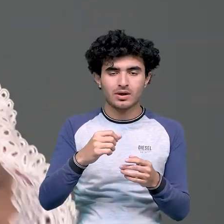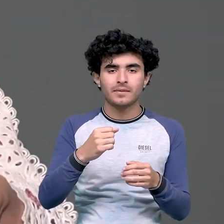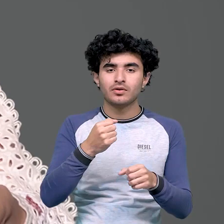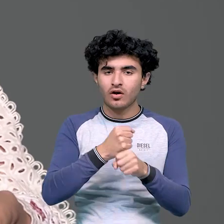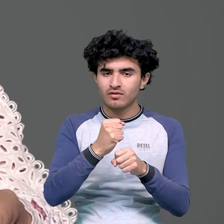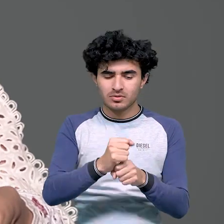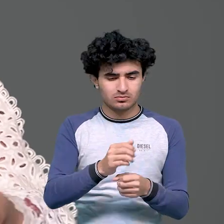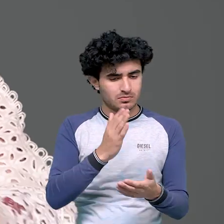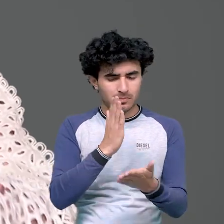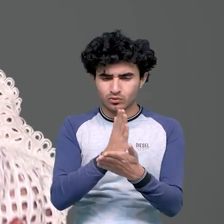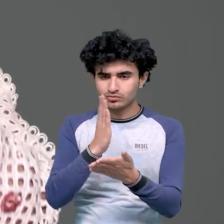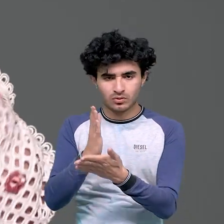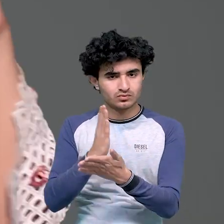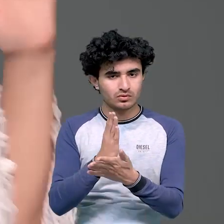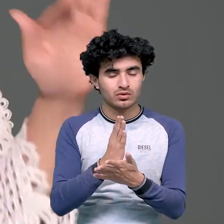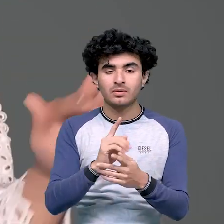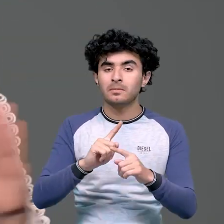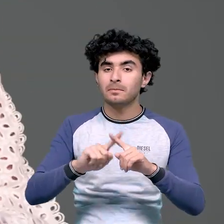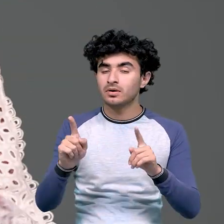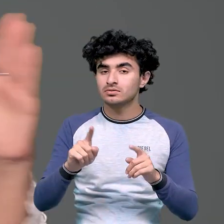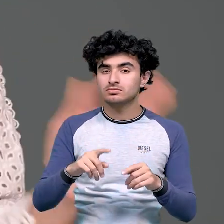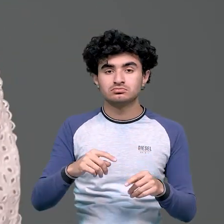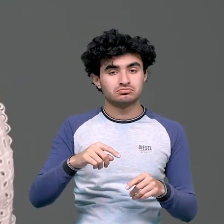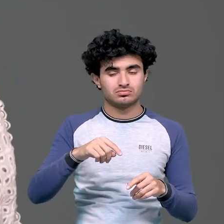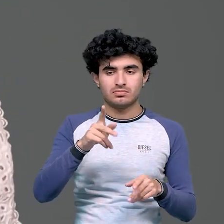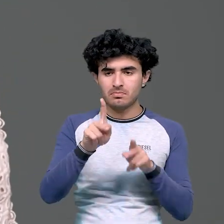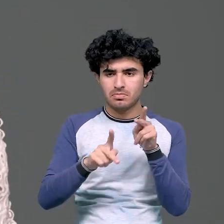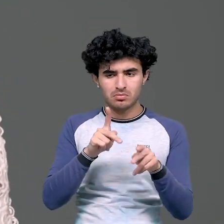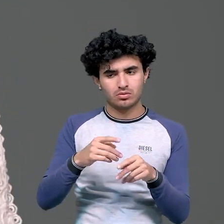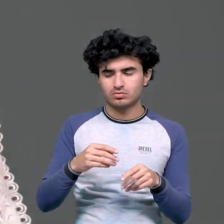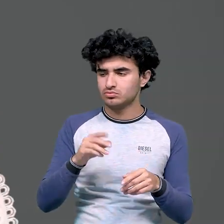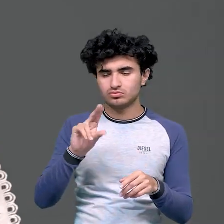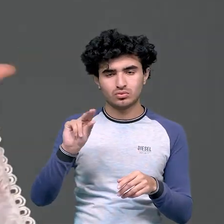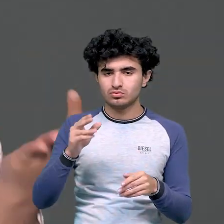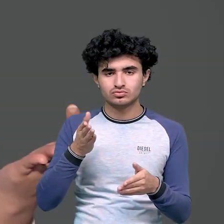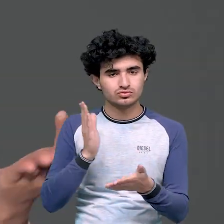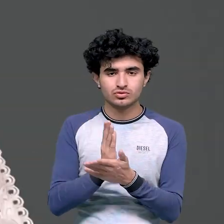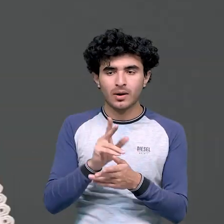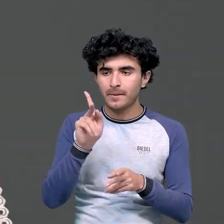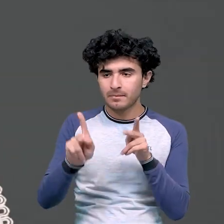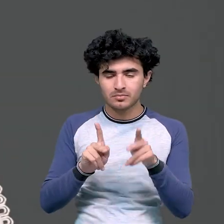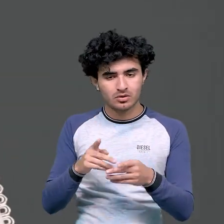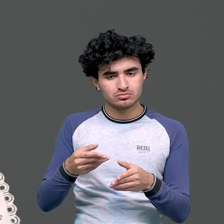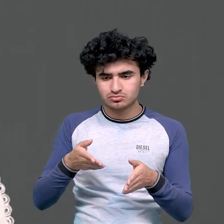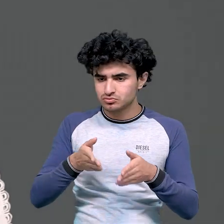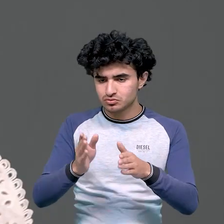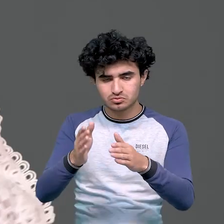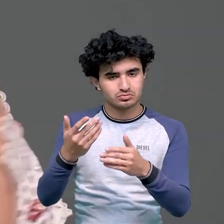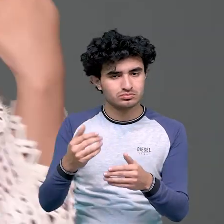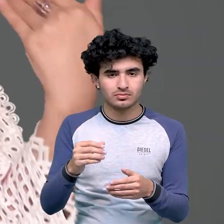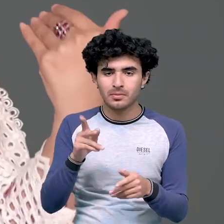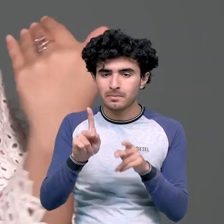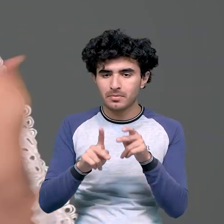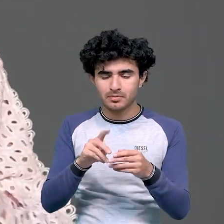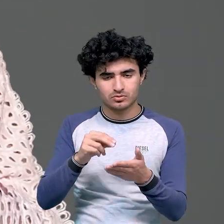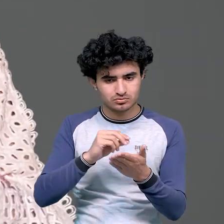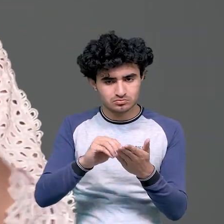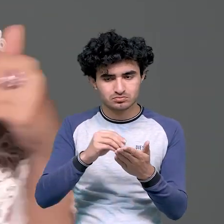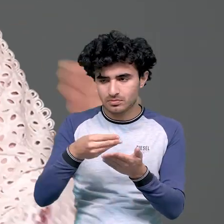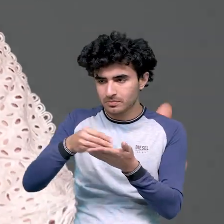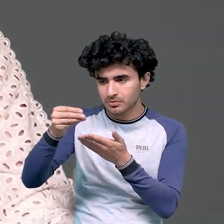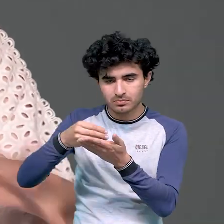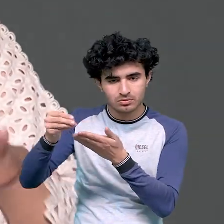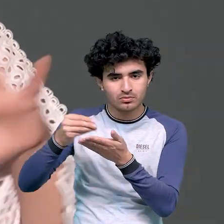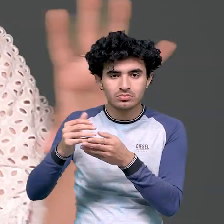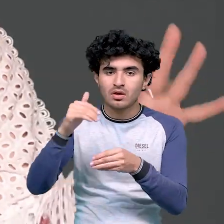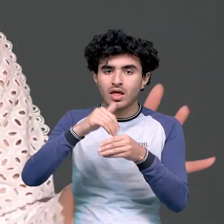cryptocurrencies, banning exchanges. So that doesn't mean that people have stopped crypto adoption. It's just that it makes